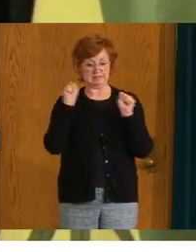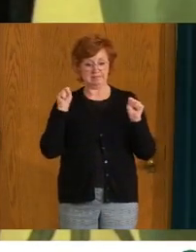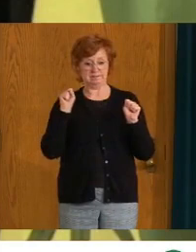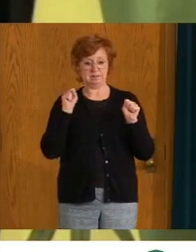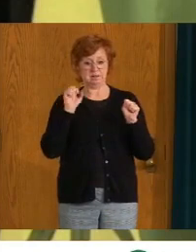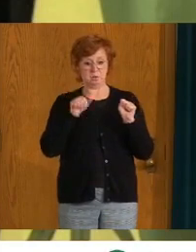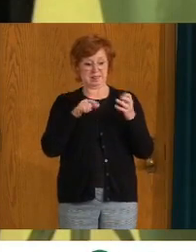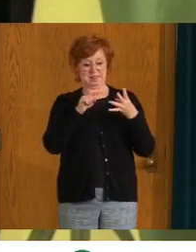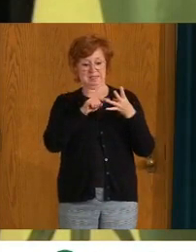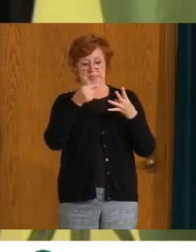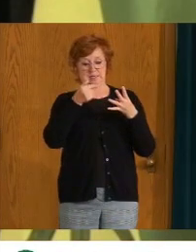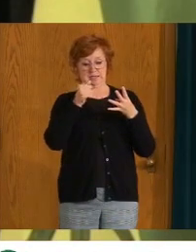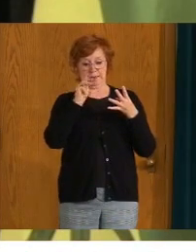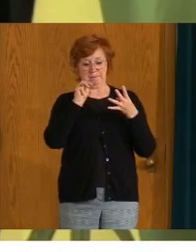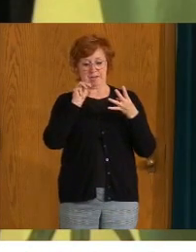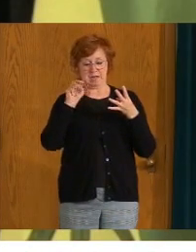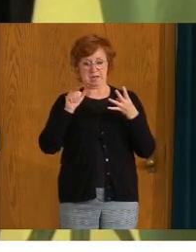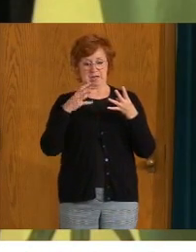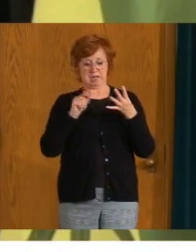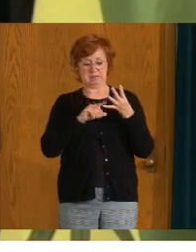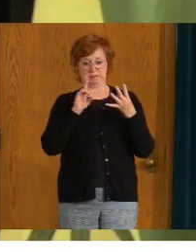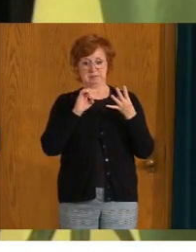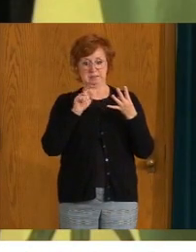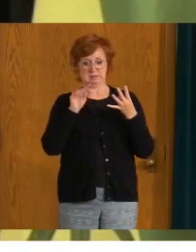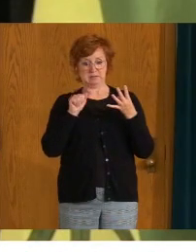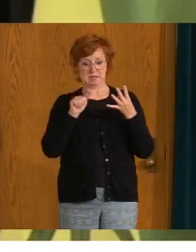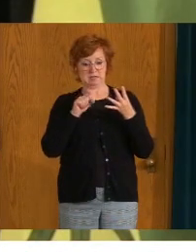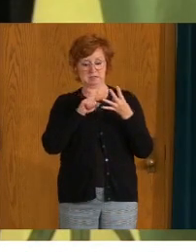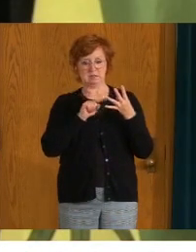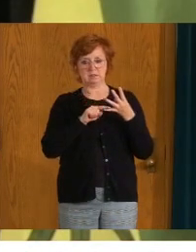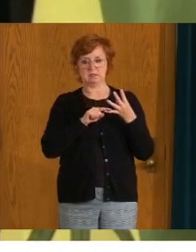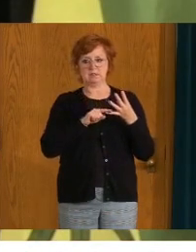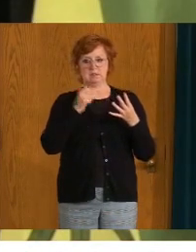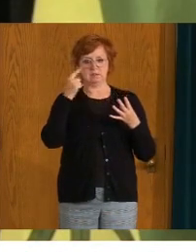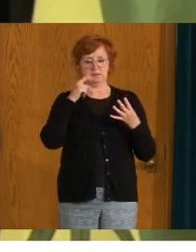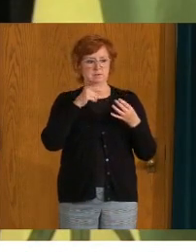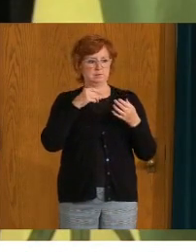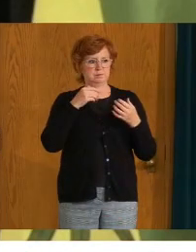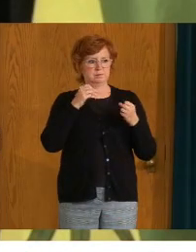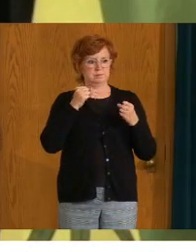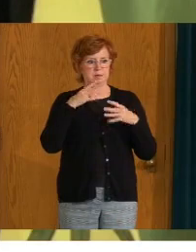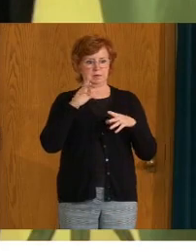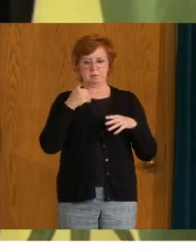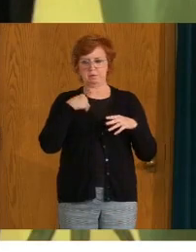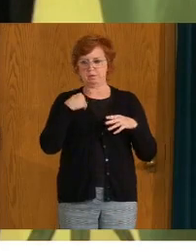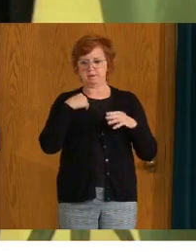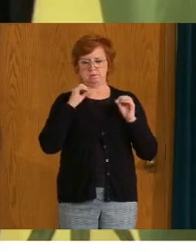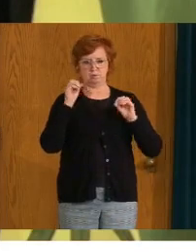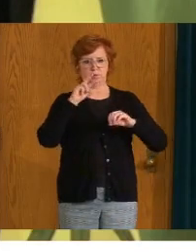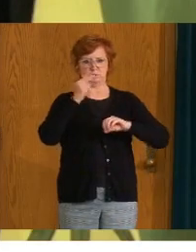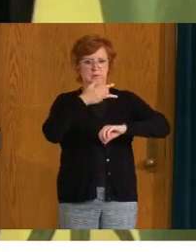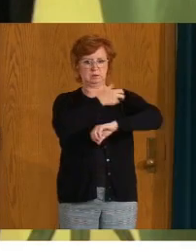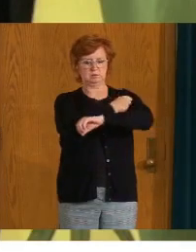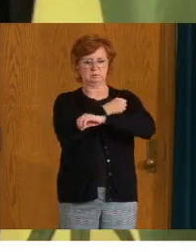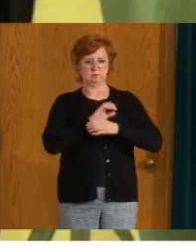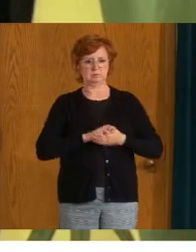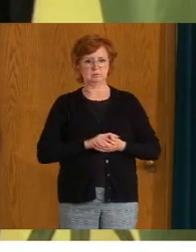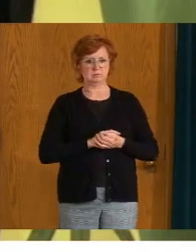and Gamma spread, and particularly with the fact that in those crowds, likely 3/4 of the people won't have second doses and a substantial